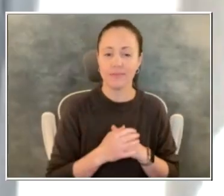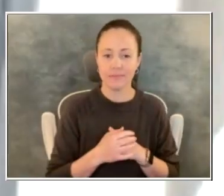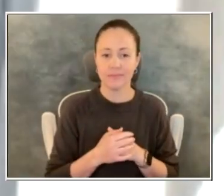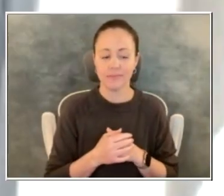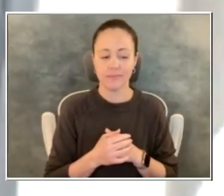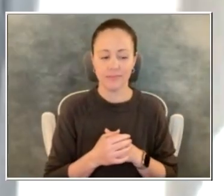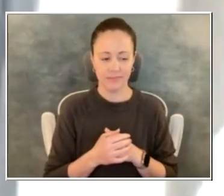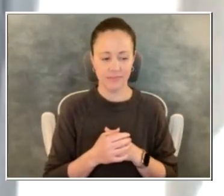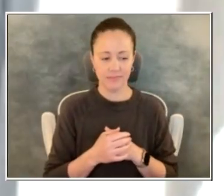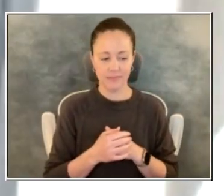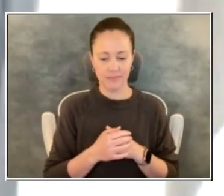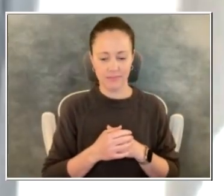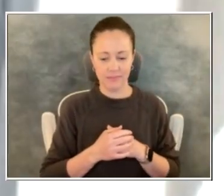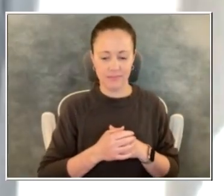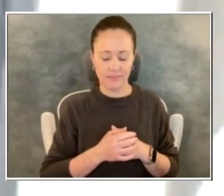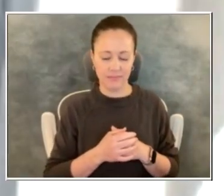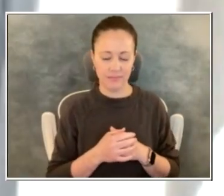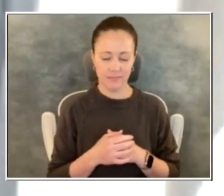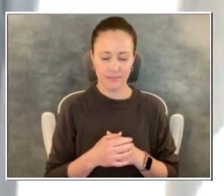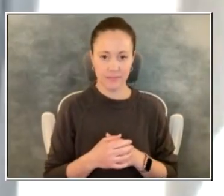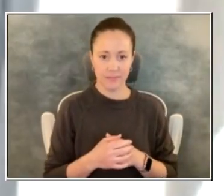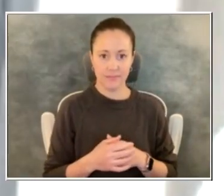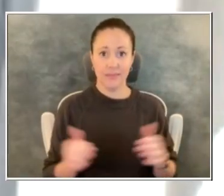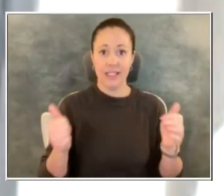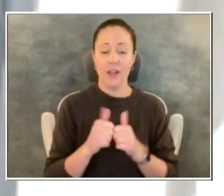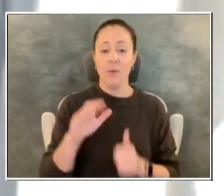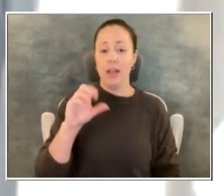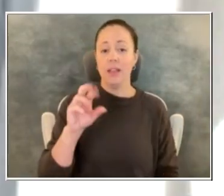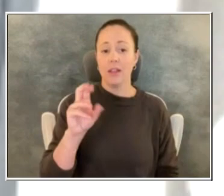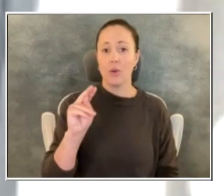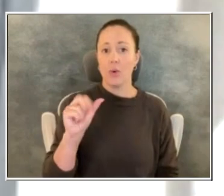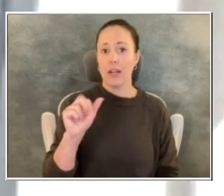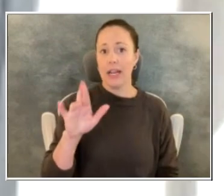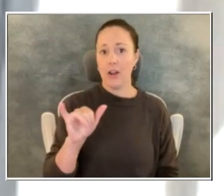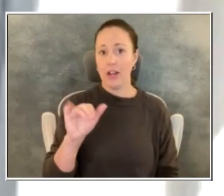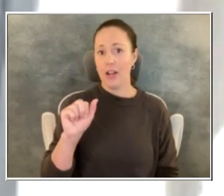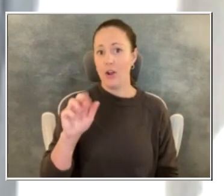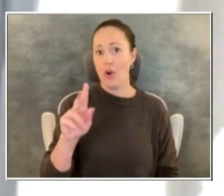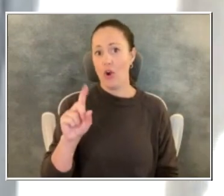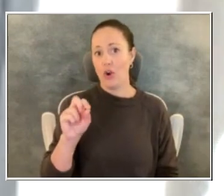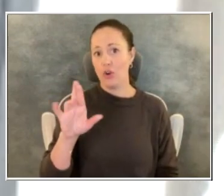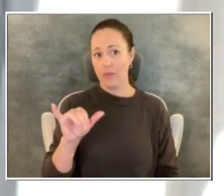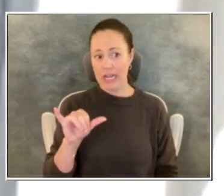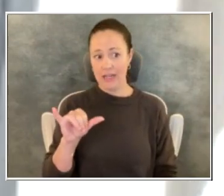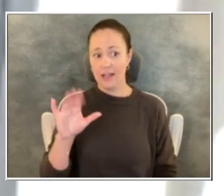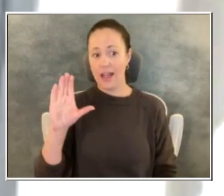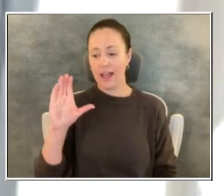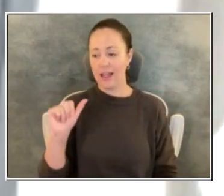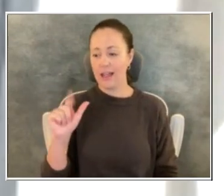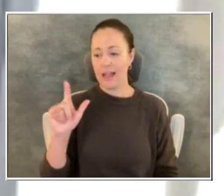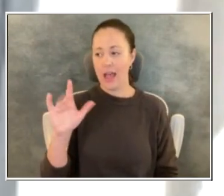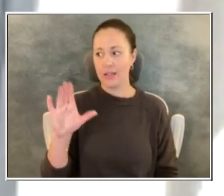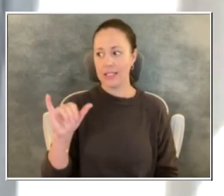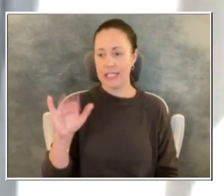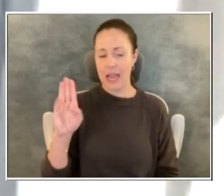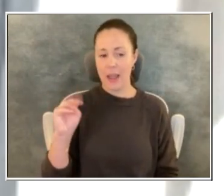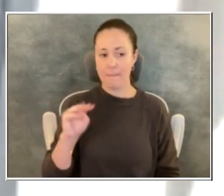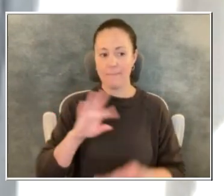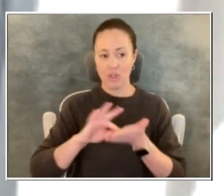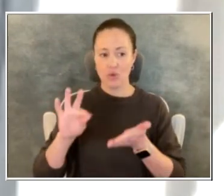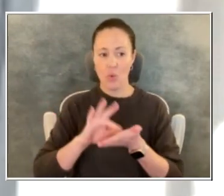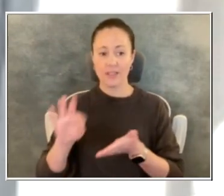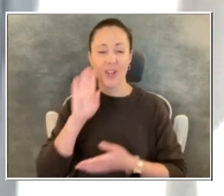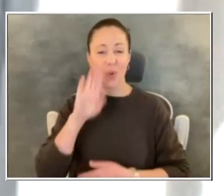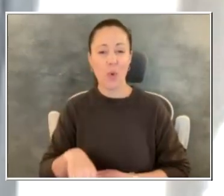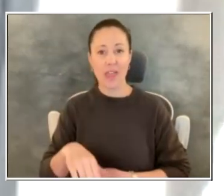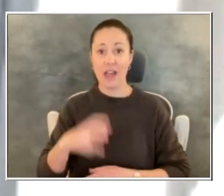on. Regarding coronary artery calcium scores, I think it's really important to know that that hard plaque is there for a reason. Our body put